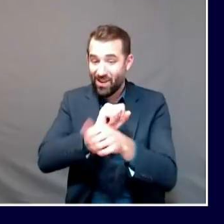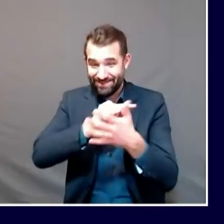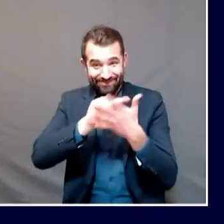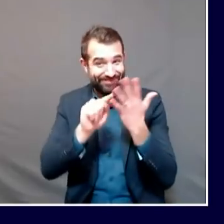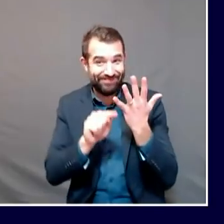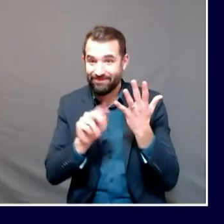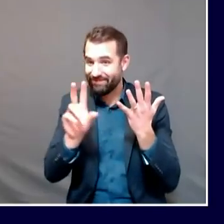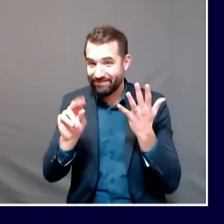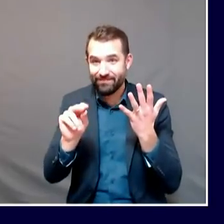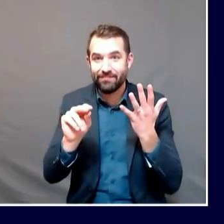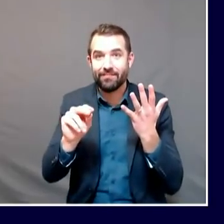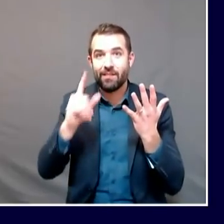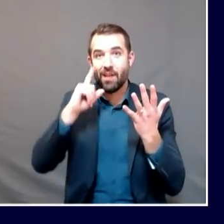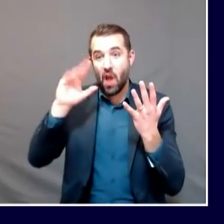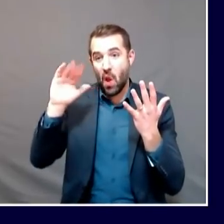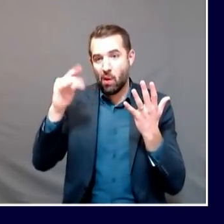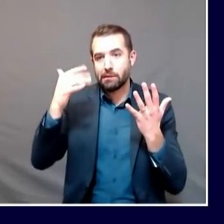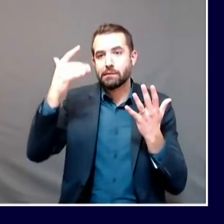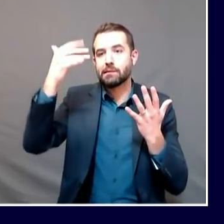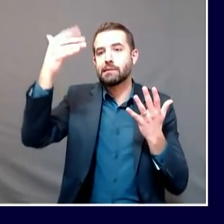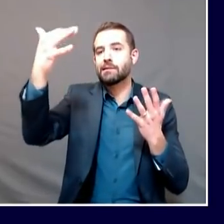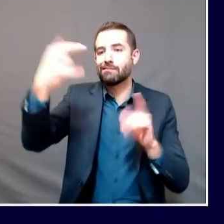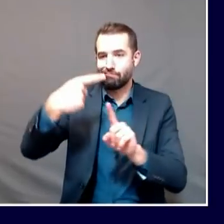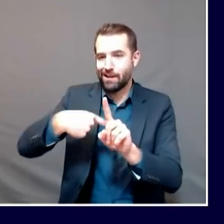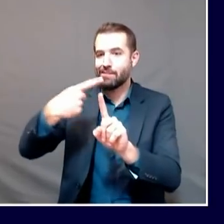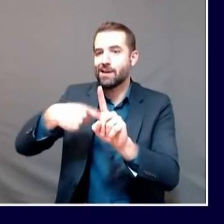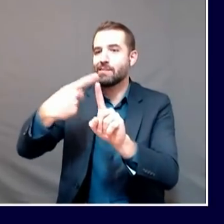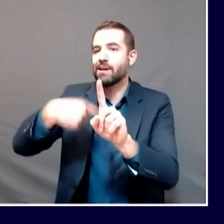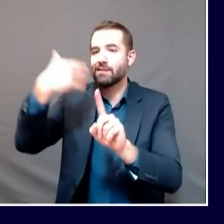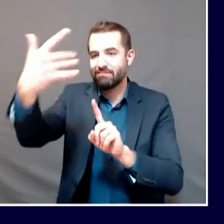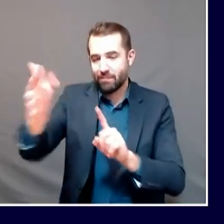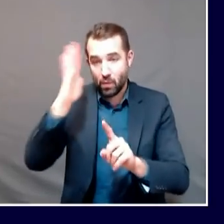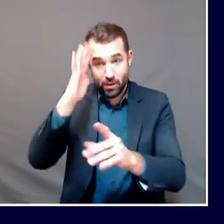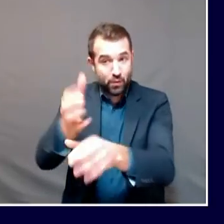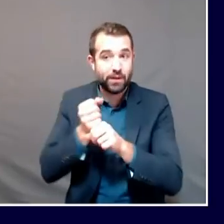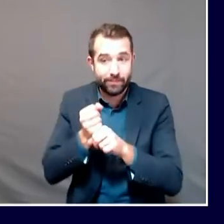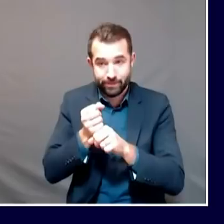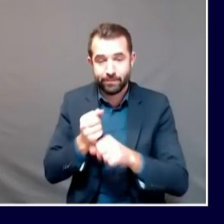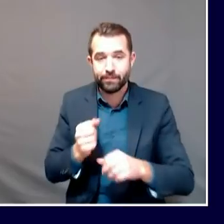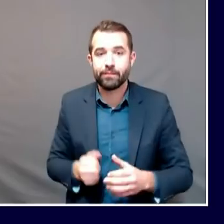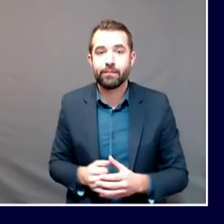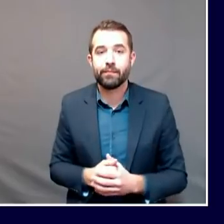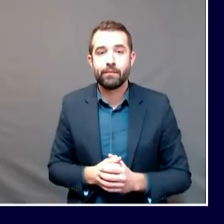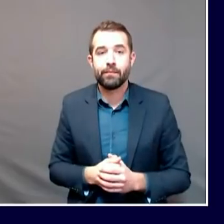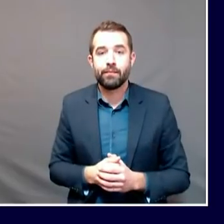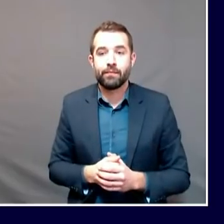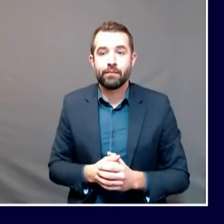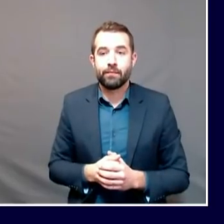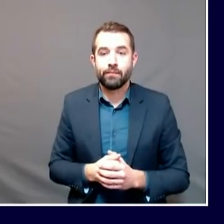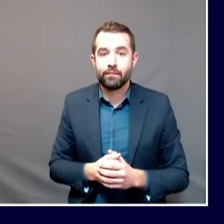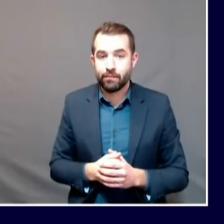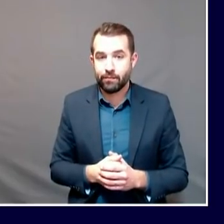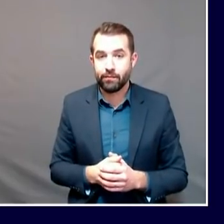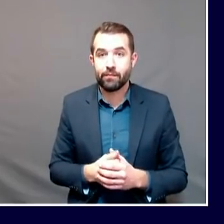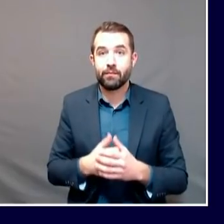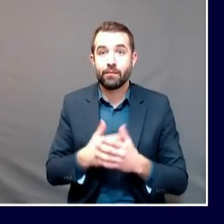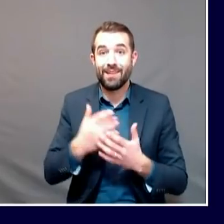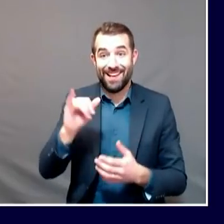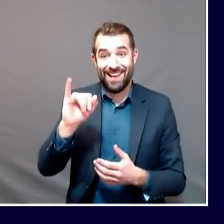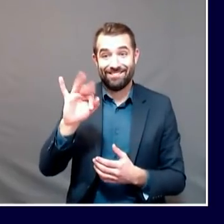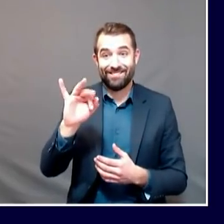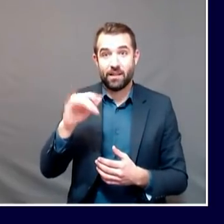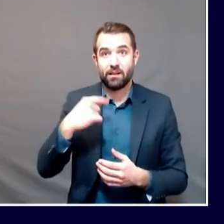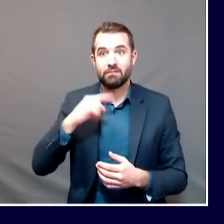offering vaccine to folks who don't have other pre-existing health conditions, or folks who, for example, don't work